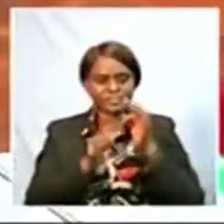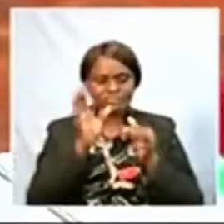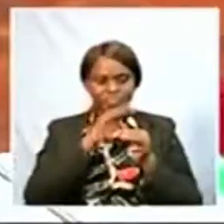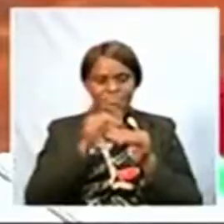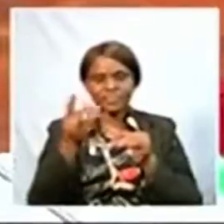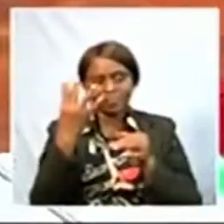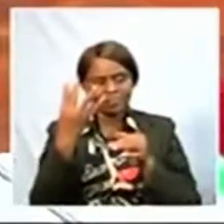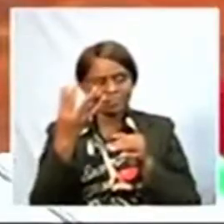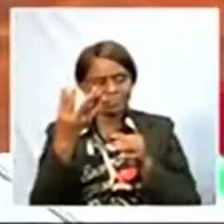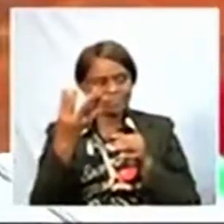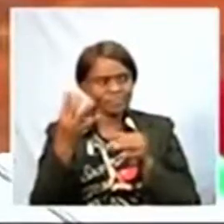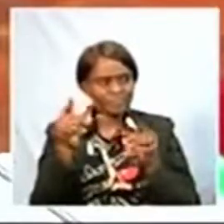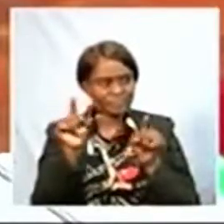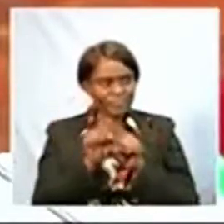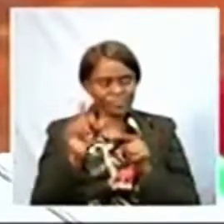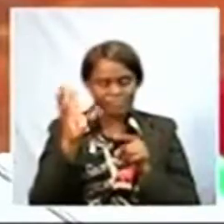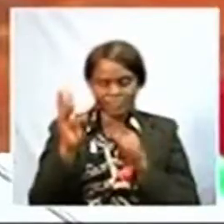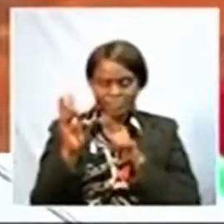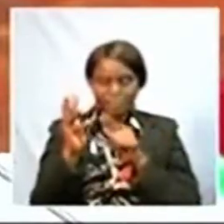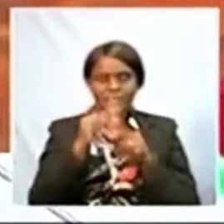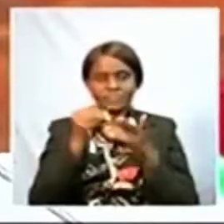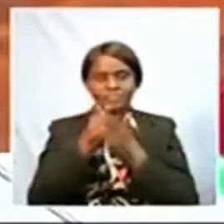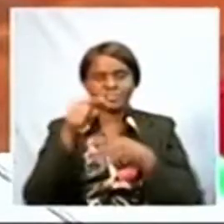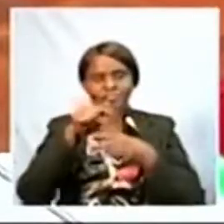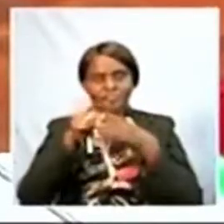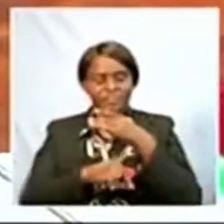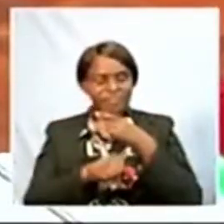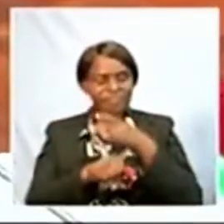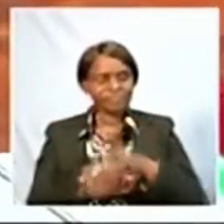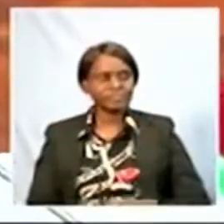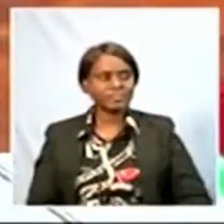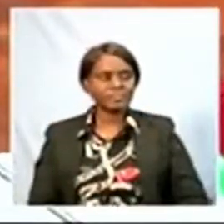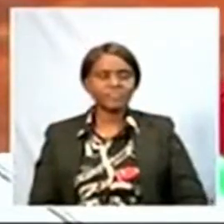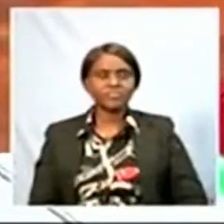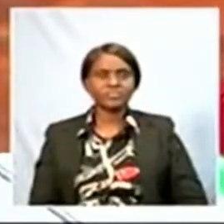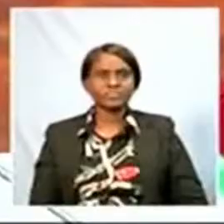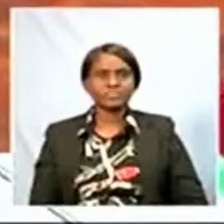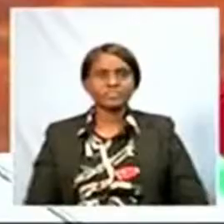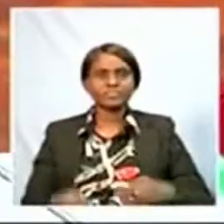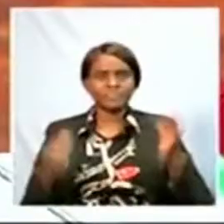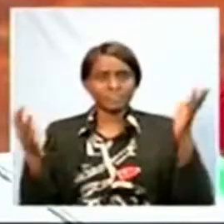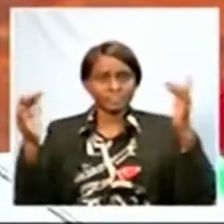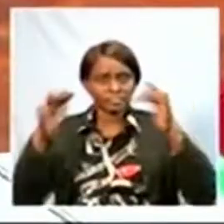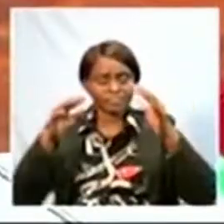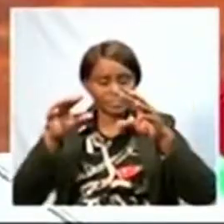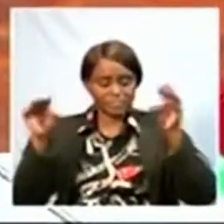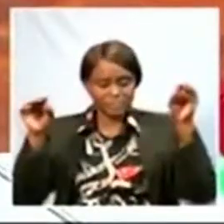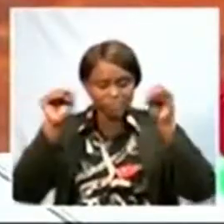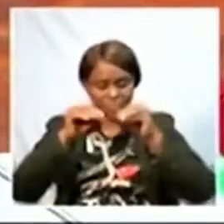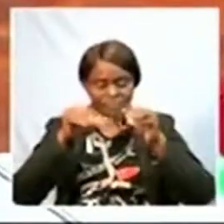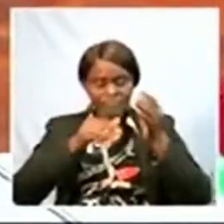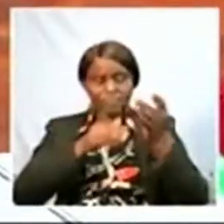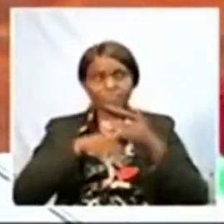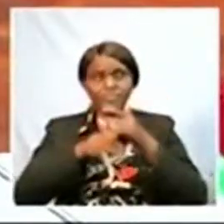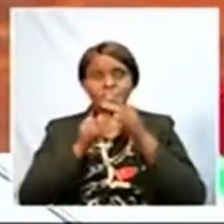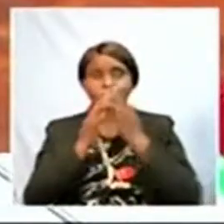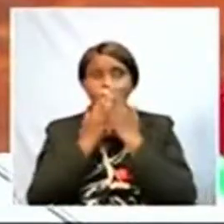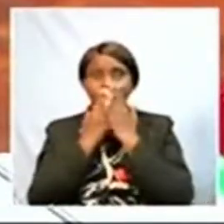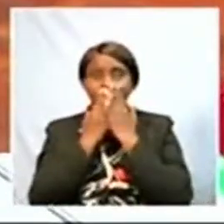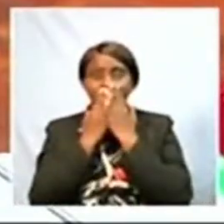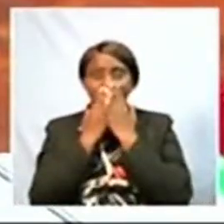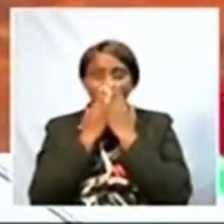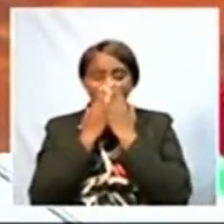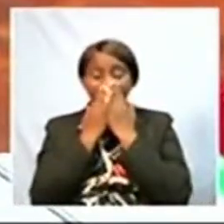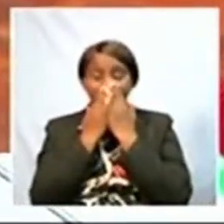4 boreholes out of the 6 were drilled successfully. The head assembly was replaced in a correct alignment by the